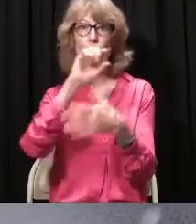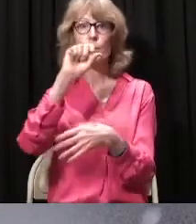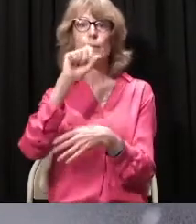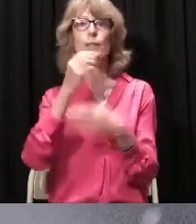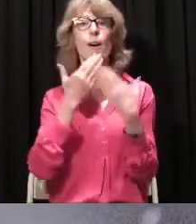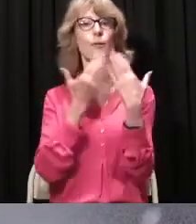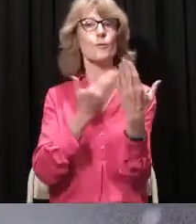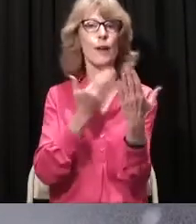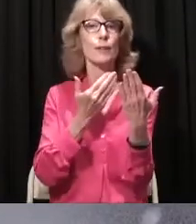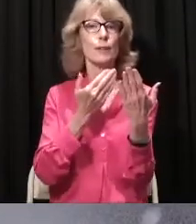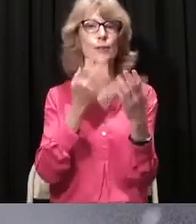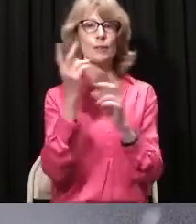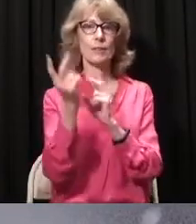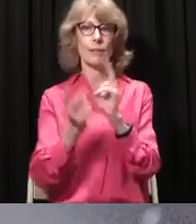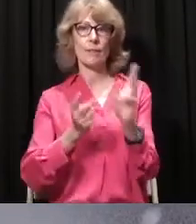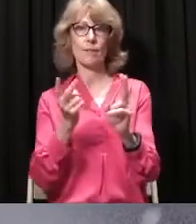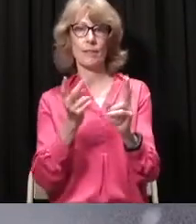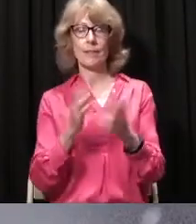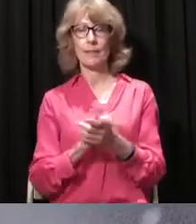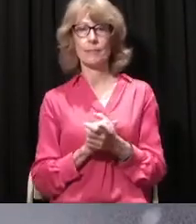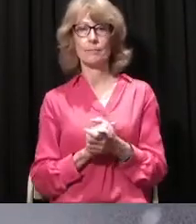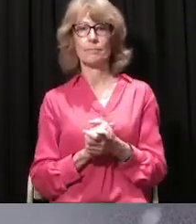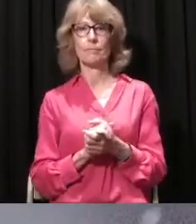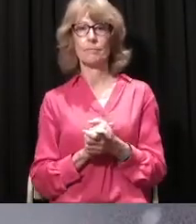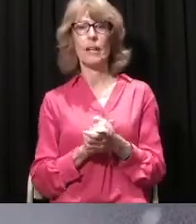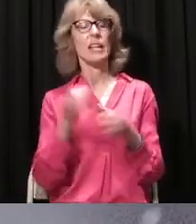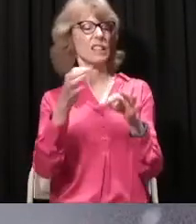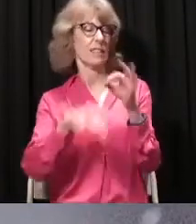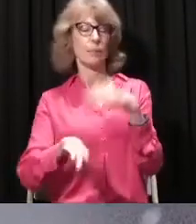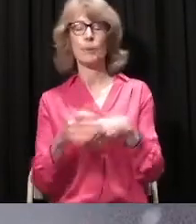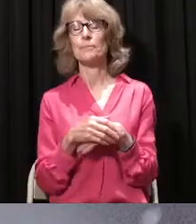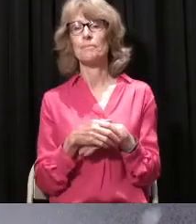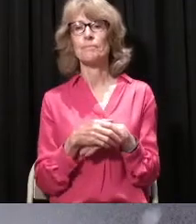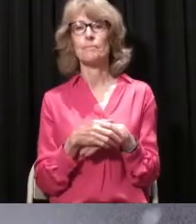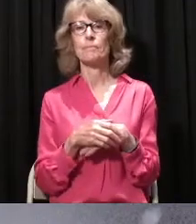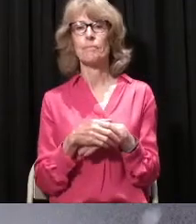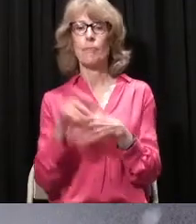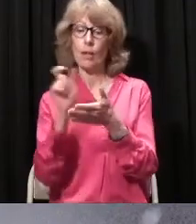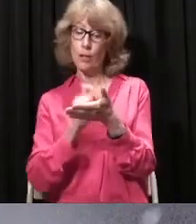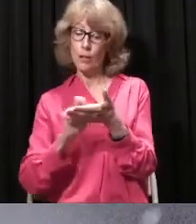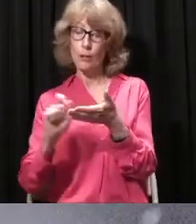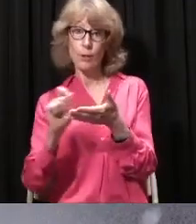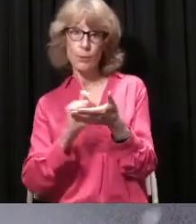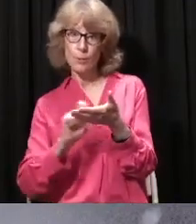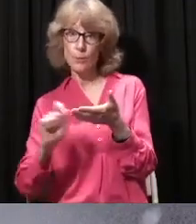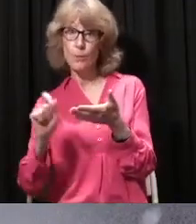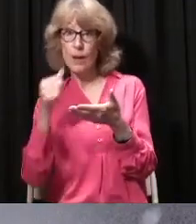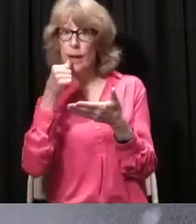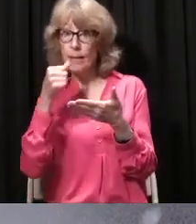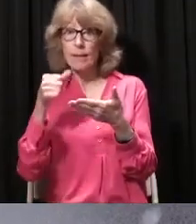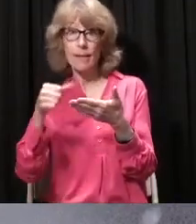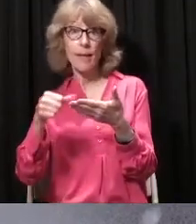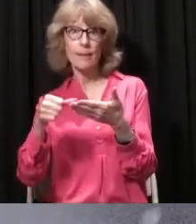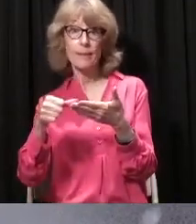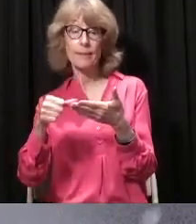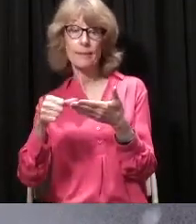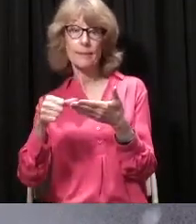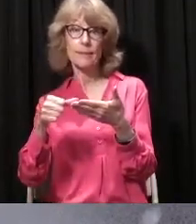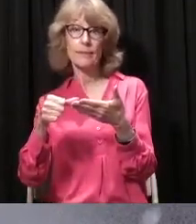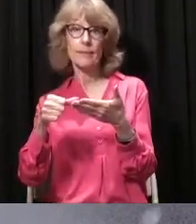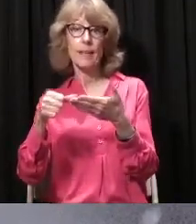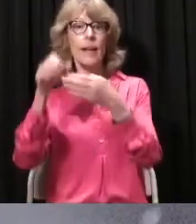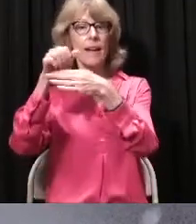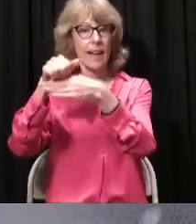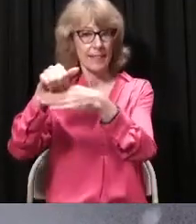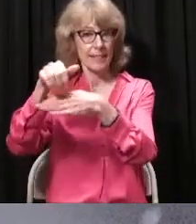And here's what it is. It's actually pretty simple. You write a letter to someone that's influenced you, that's still living, and then you deliver